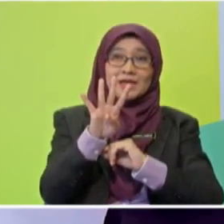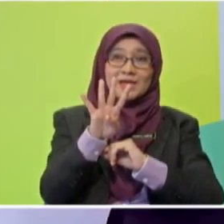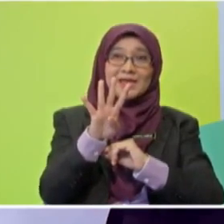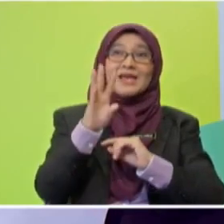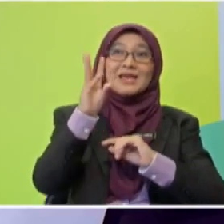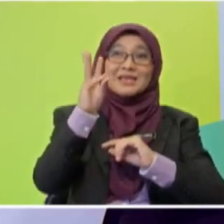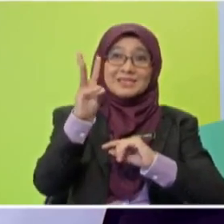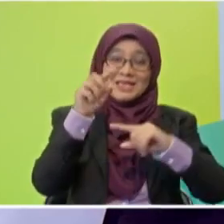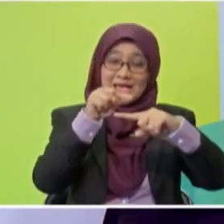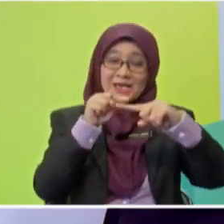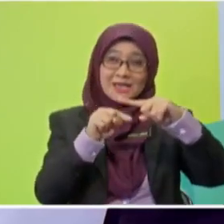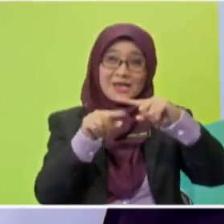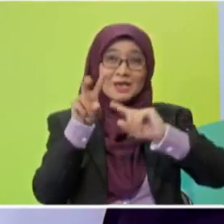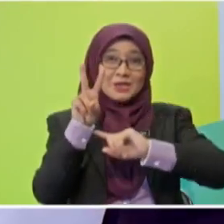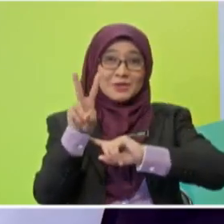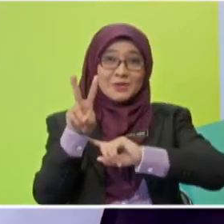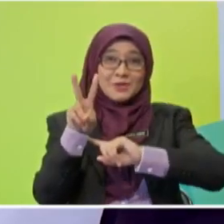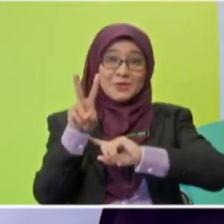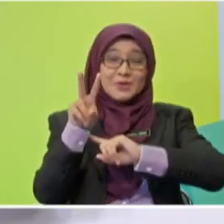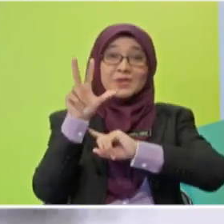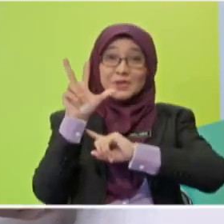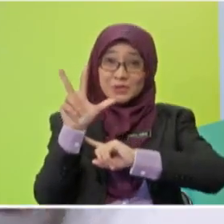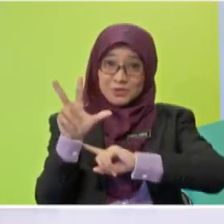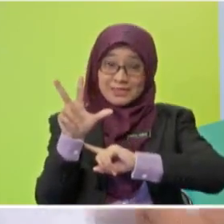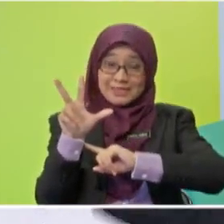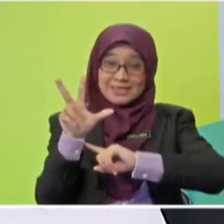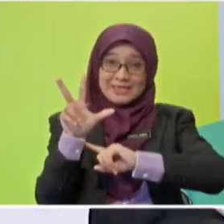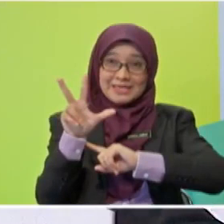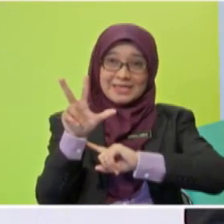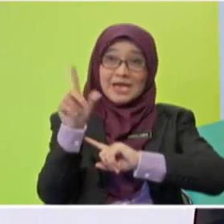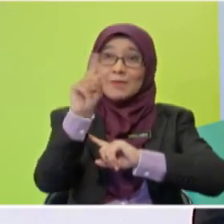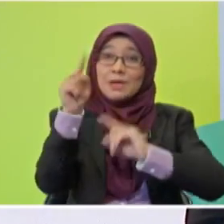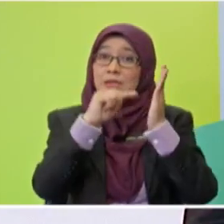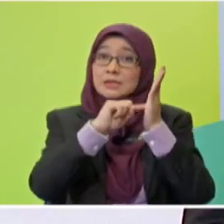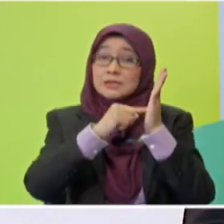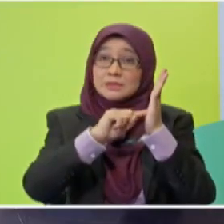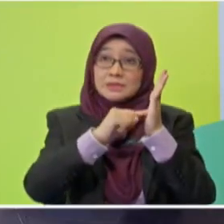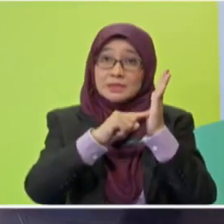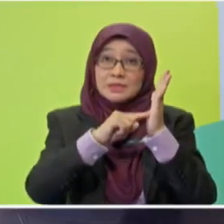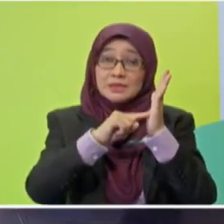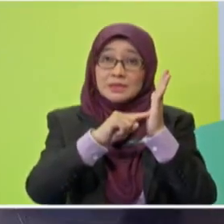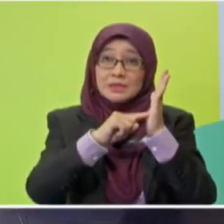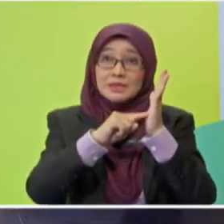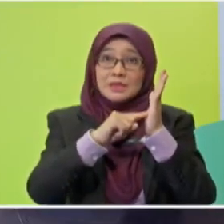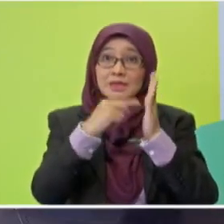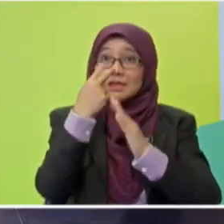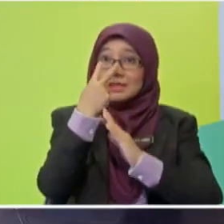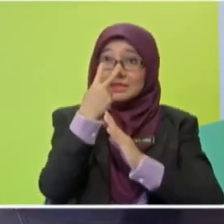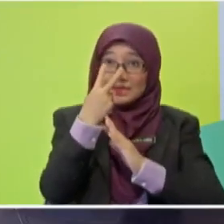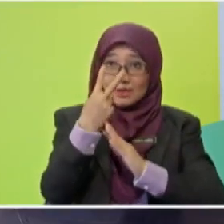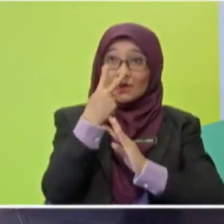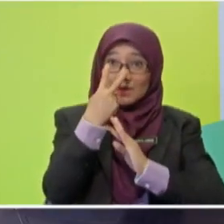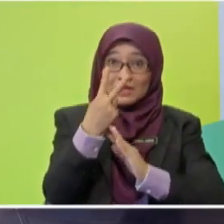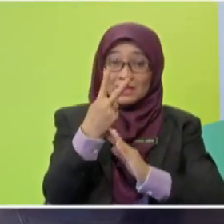confident. 6 divided by 2, and you get 3. Okay, where you must place the decimal point now. Because we